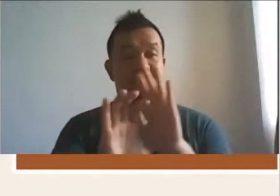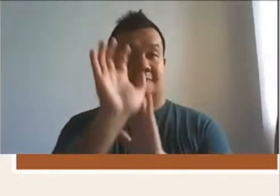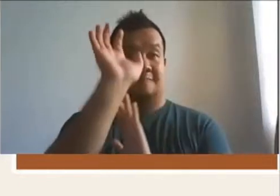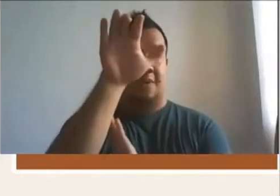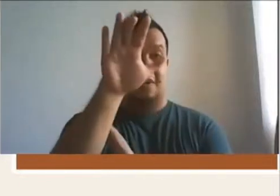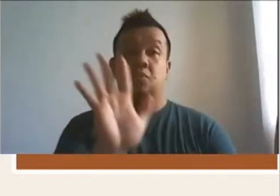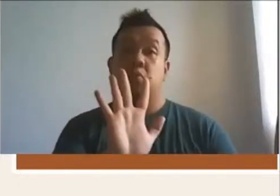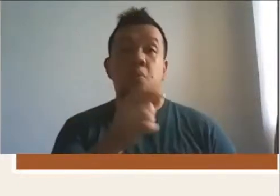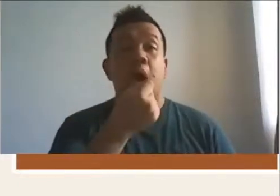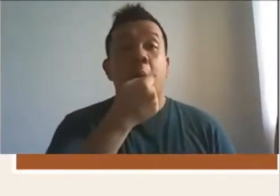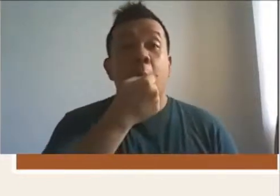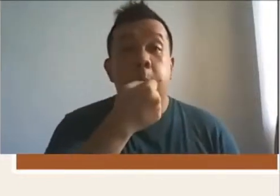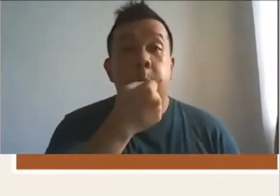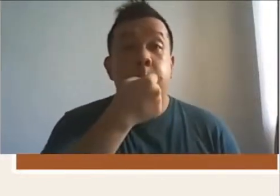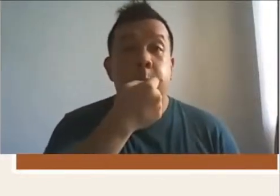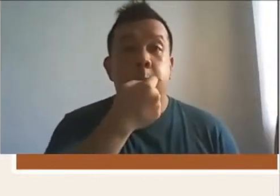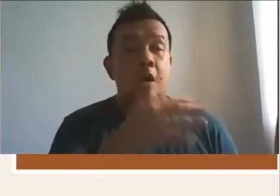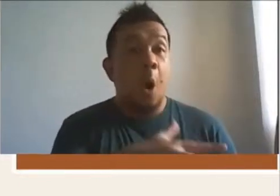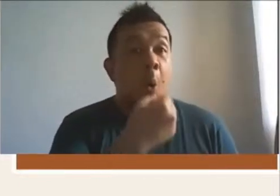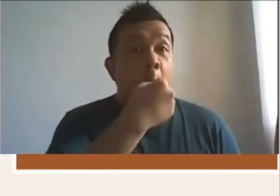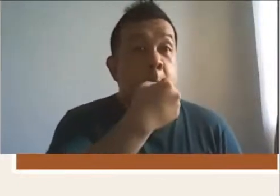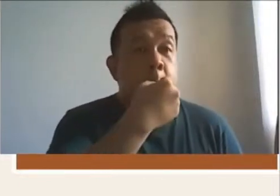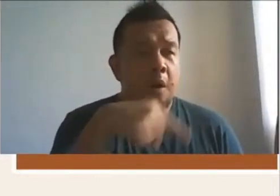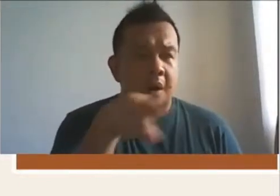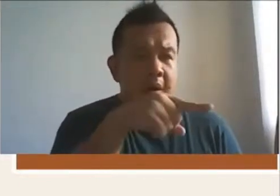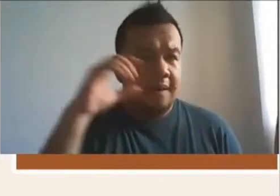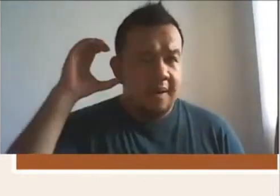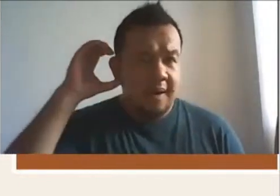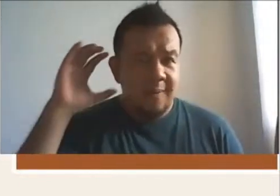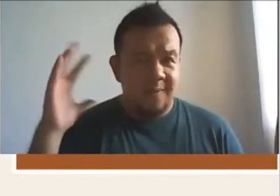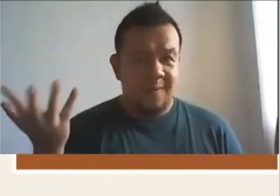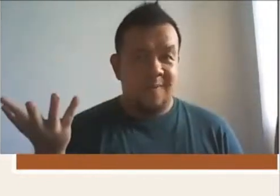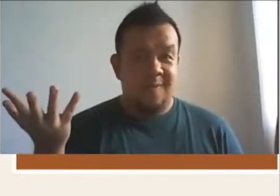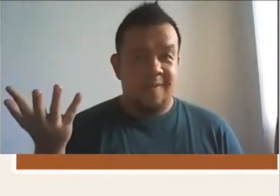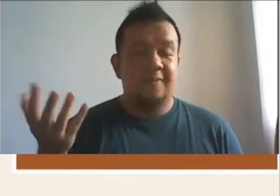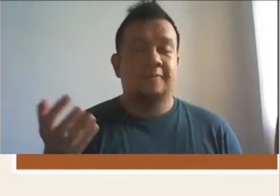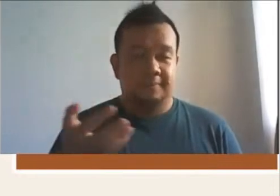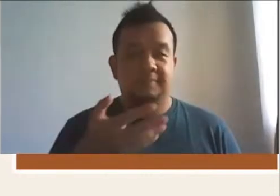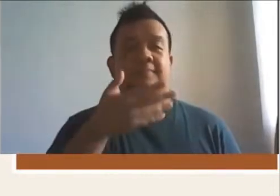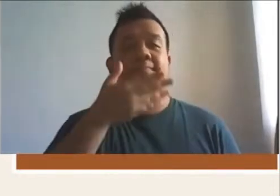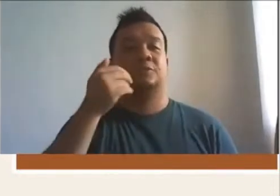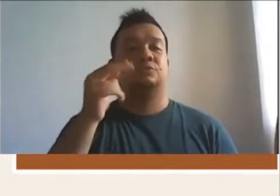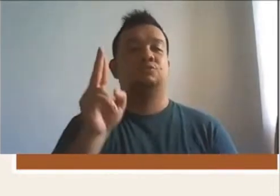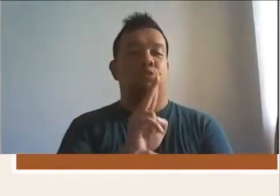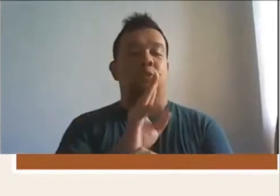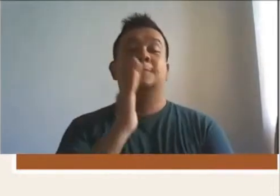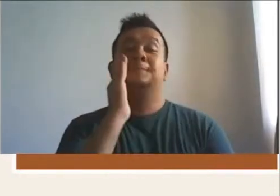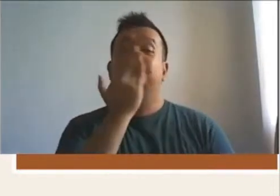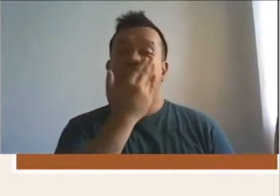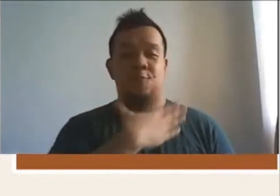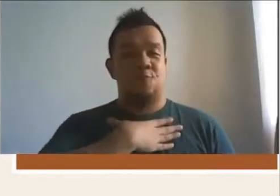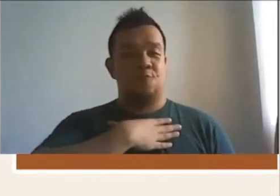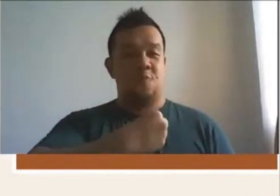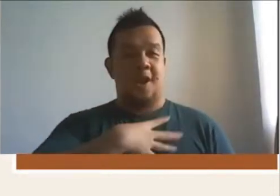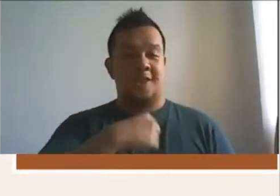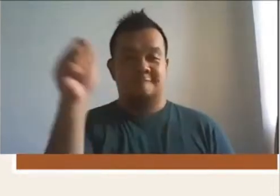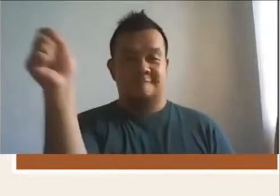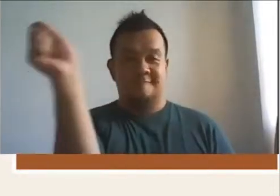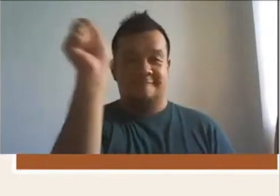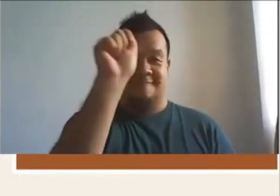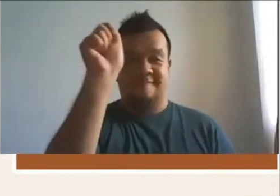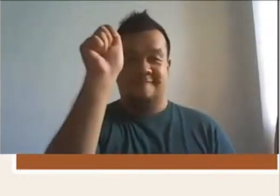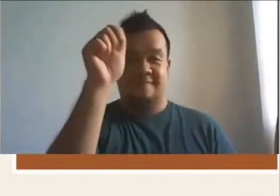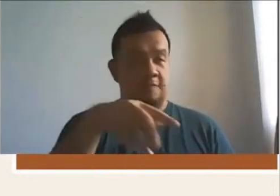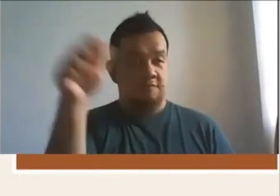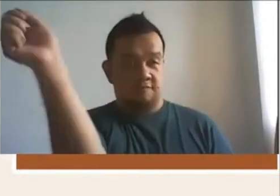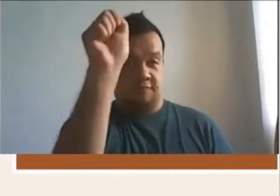naman maririnig ng deaf. It's best if you can use white handkerchief to signal para maalam ng deaf kung ano yung violation